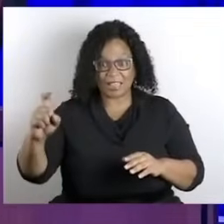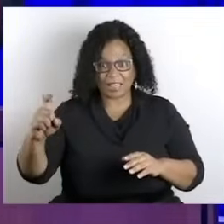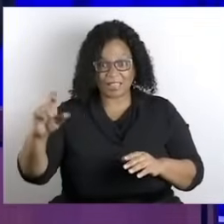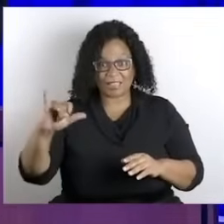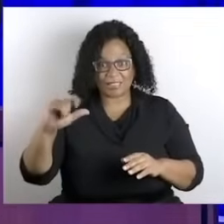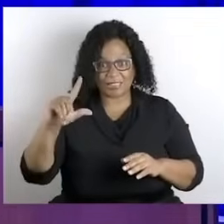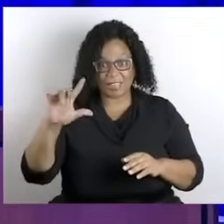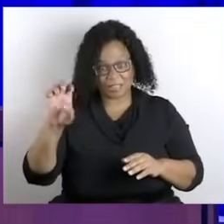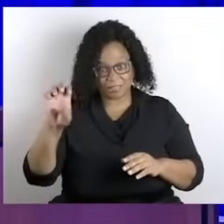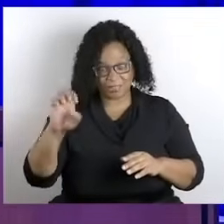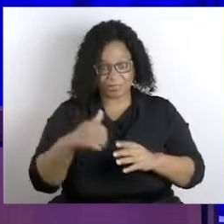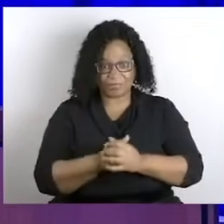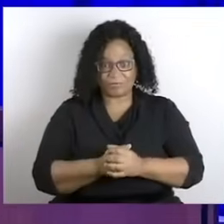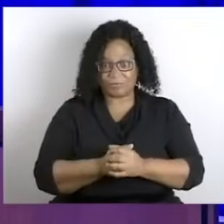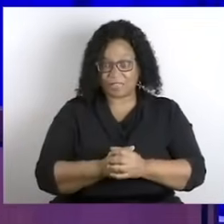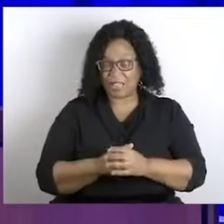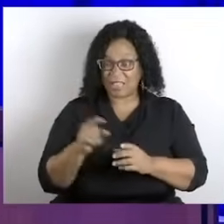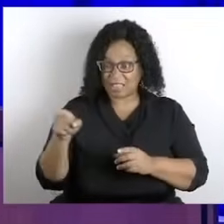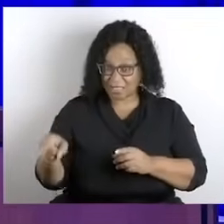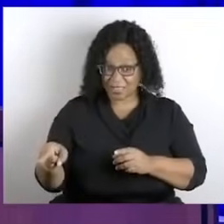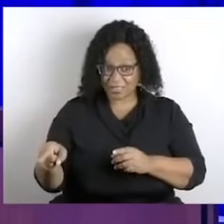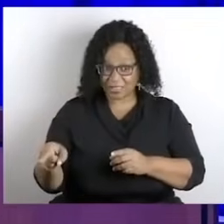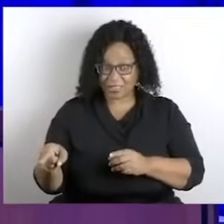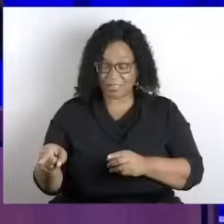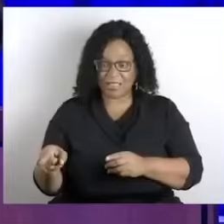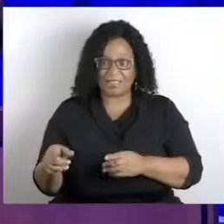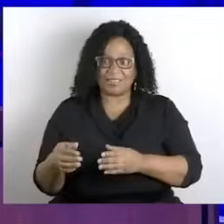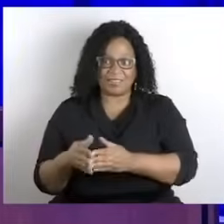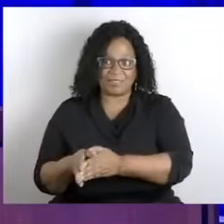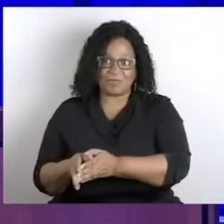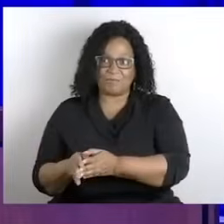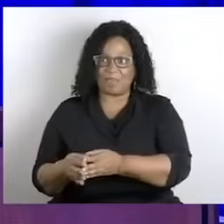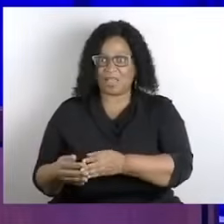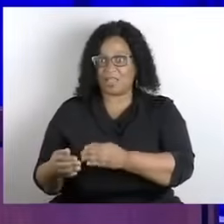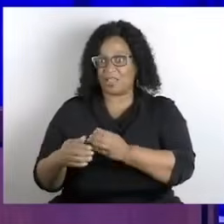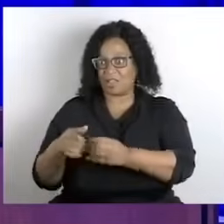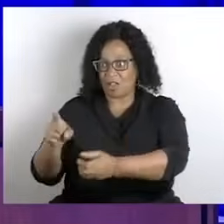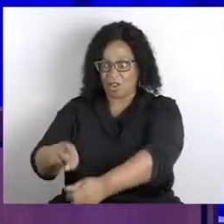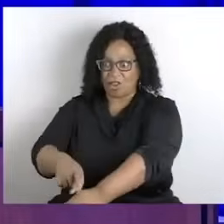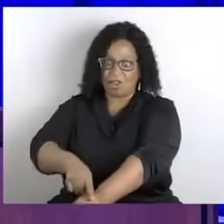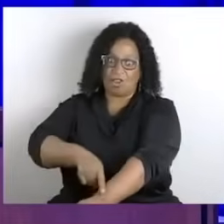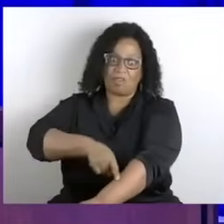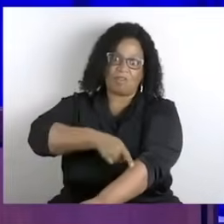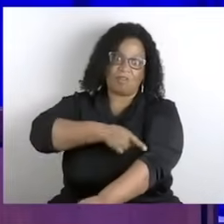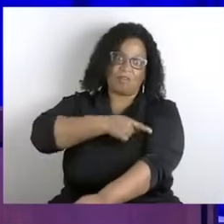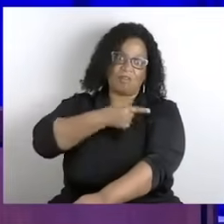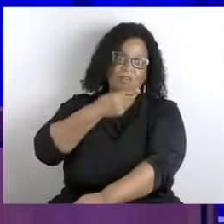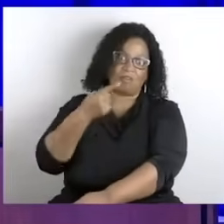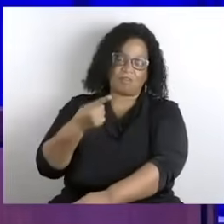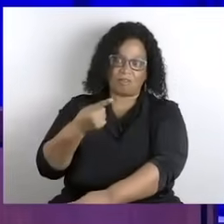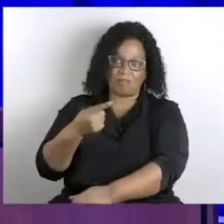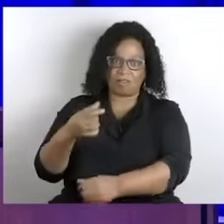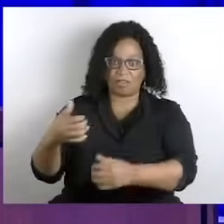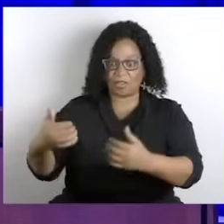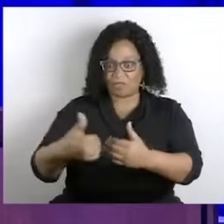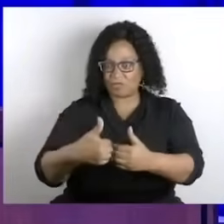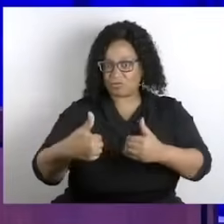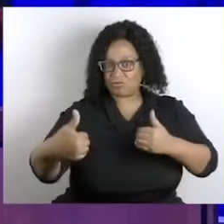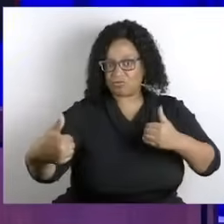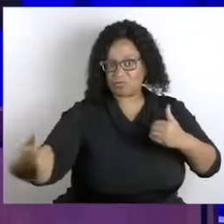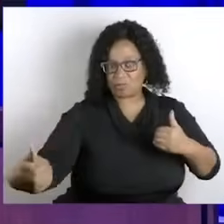that this exile is going to be an extended exile. They have to be away from